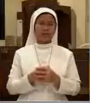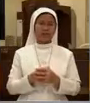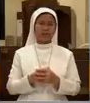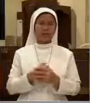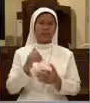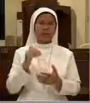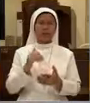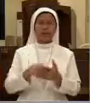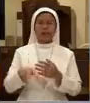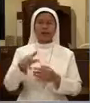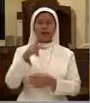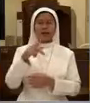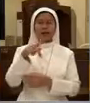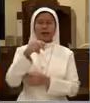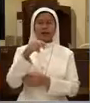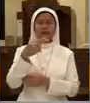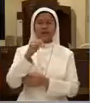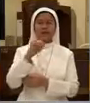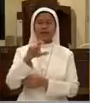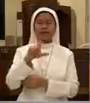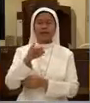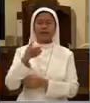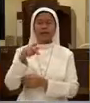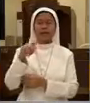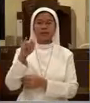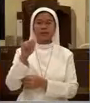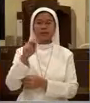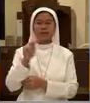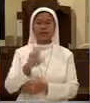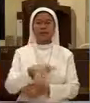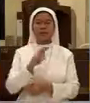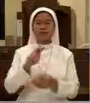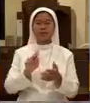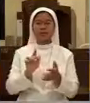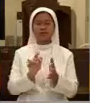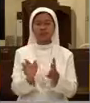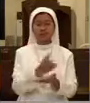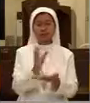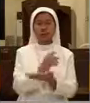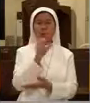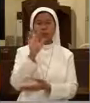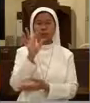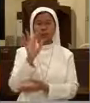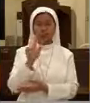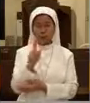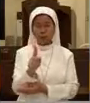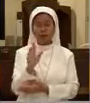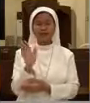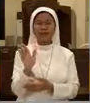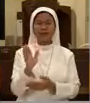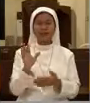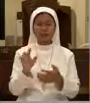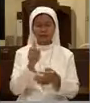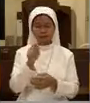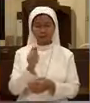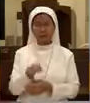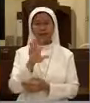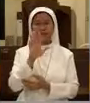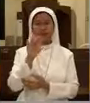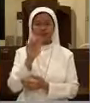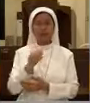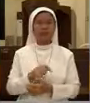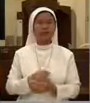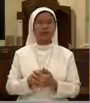In Philippians, chapter 1:15 and following, even up